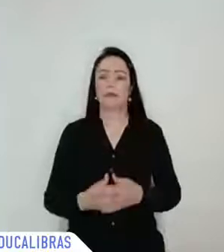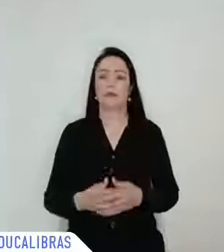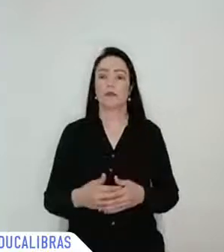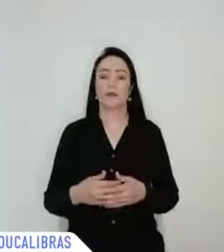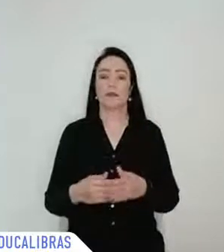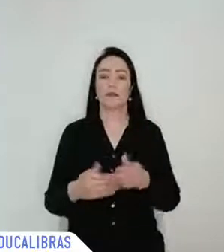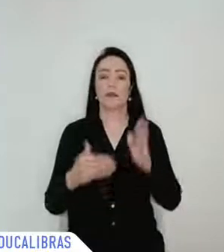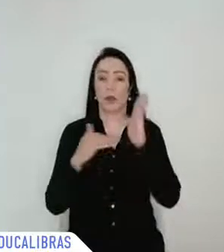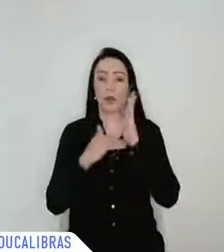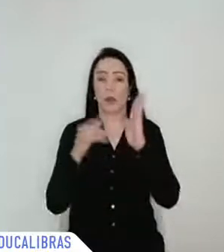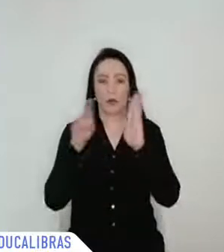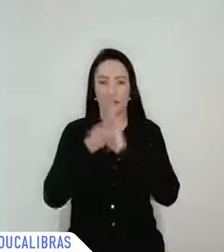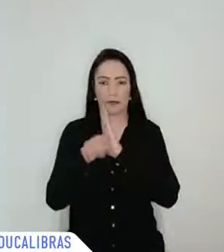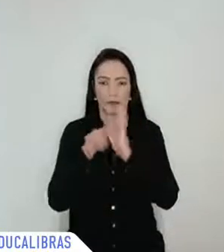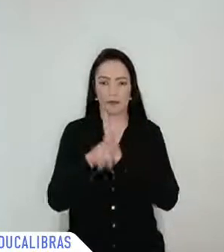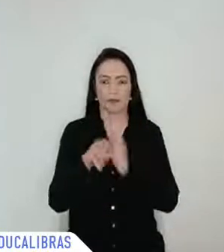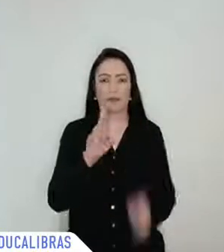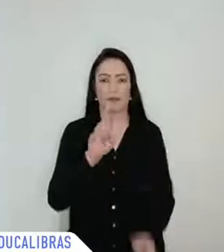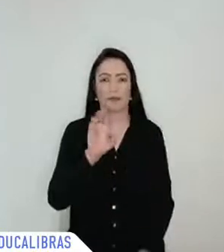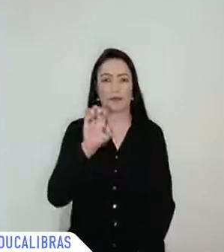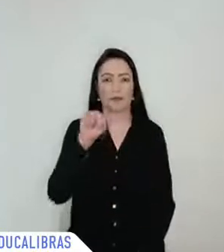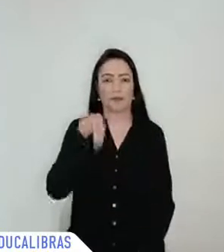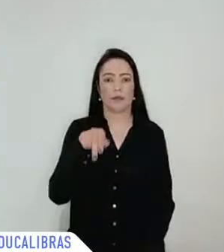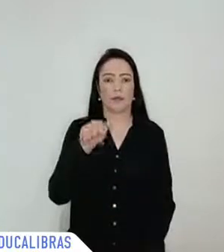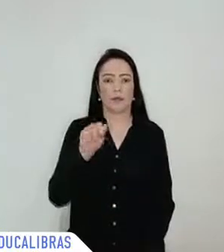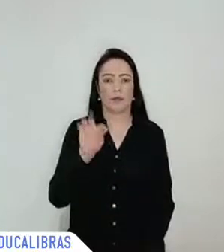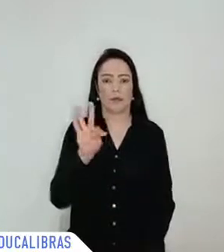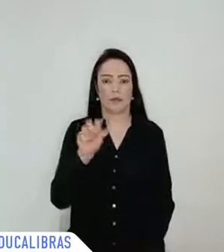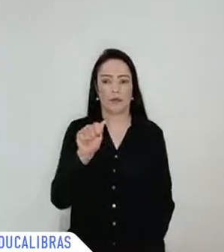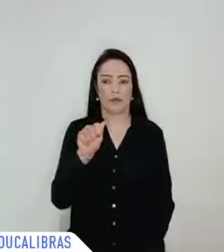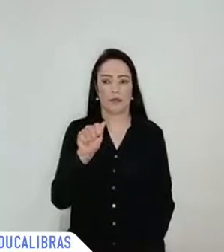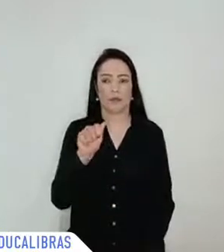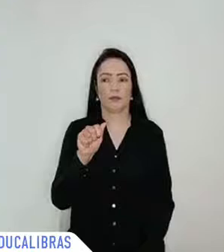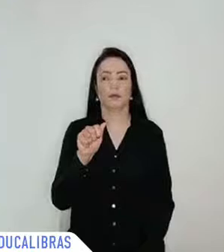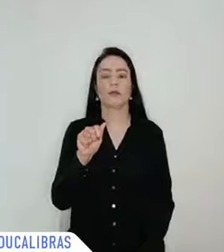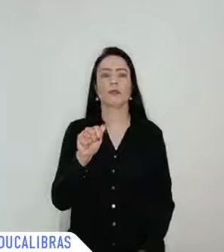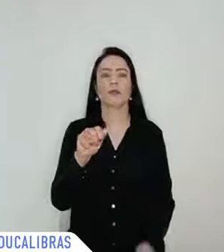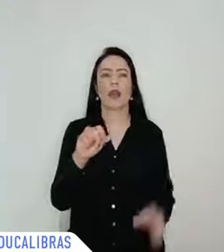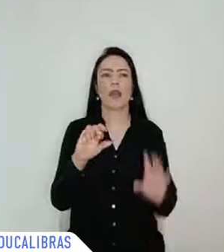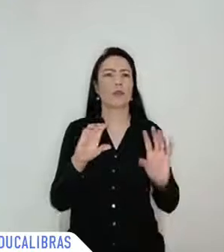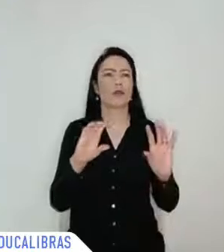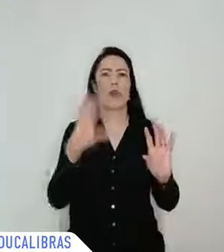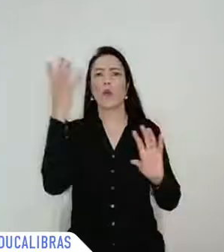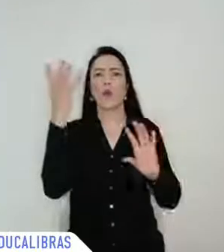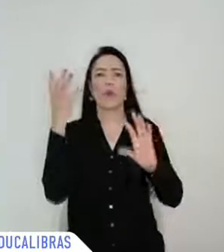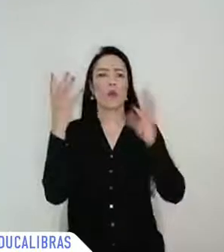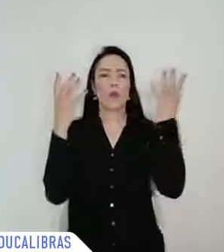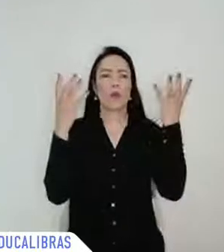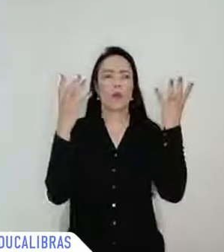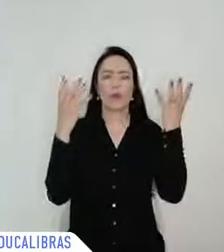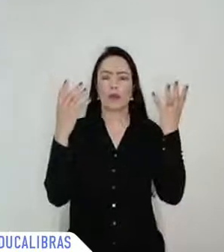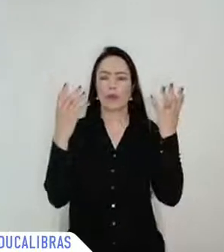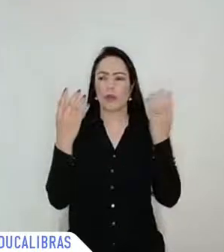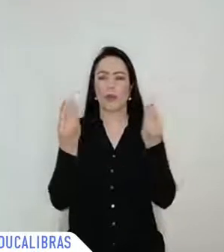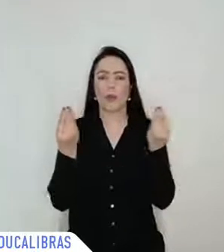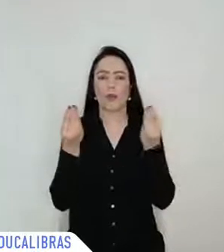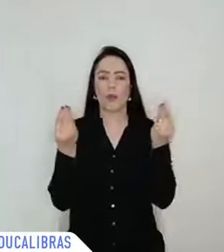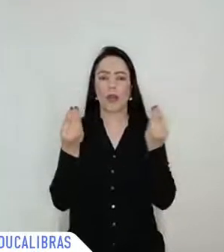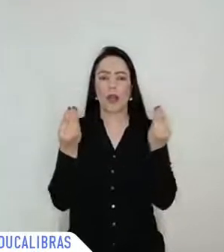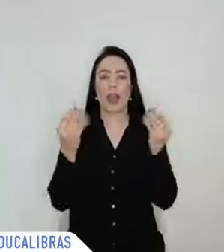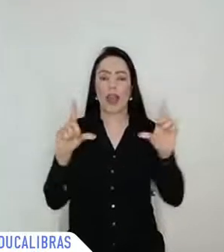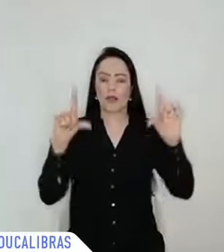Thank you, Freixo. And the last question is going to be to Renata, and it's the following. The shrinking